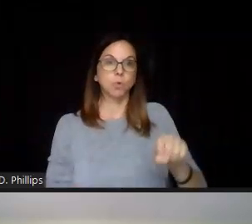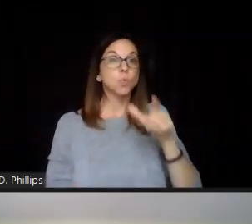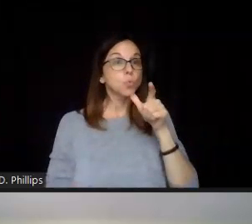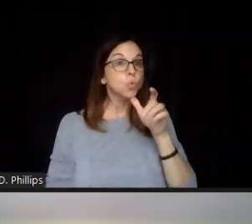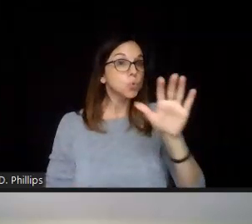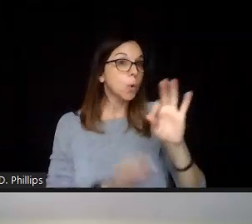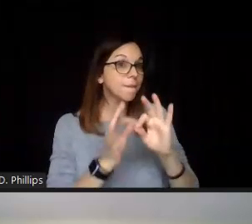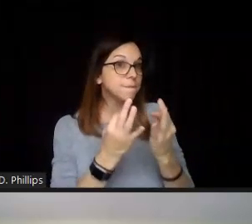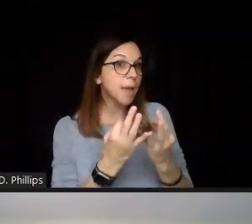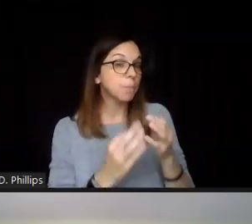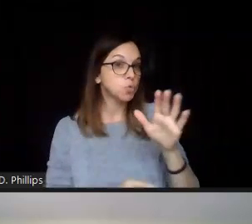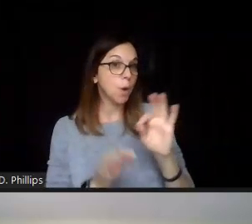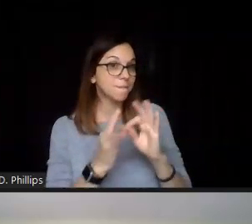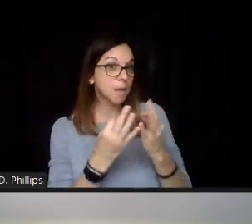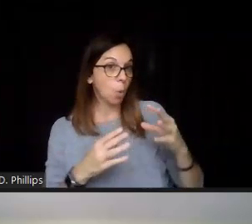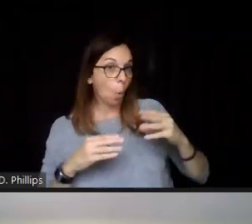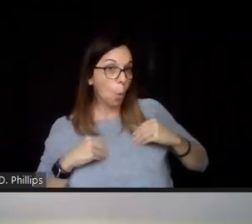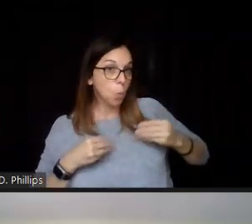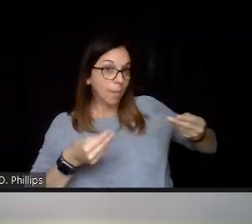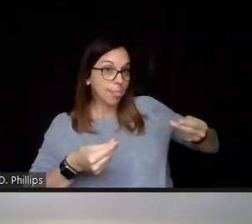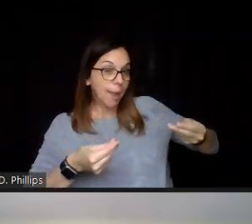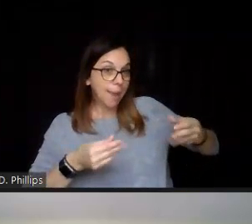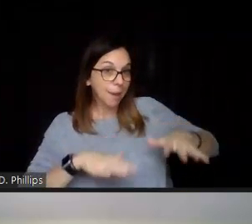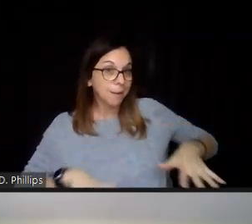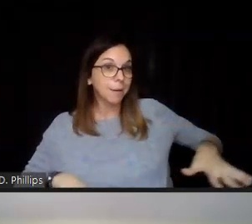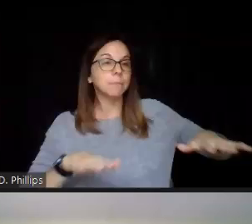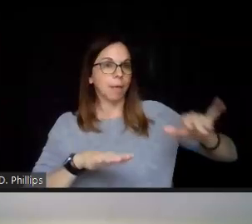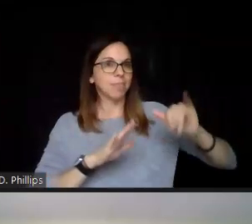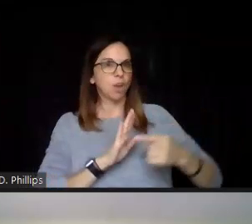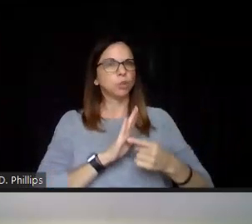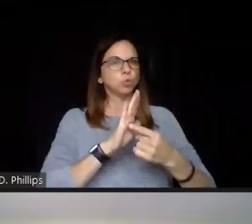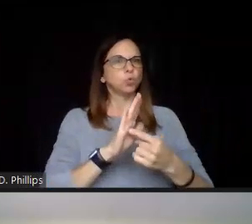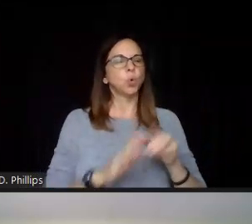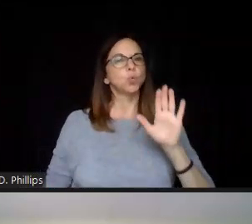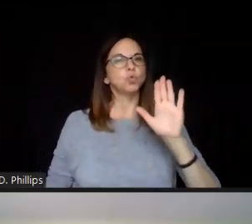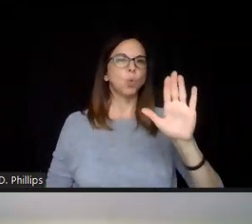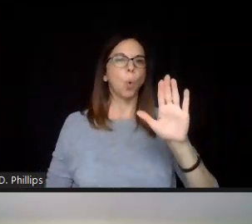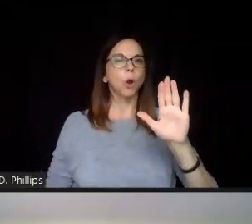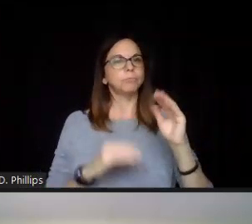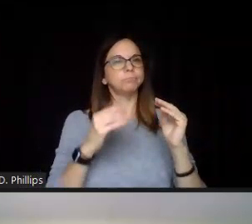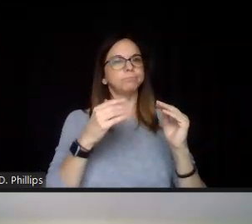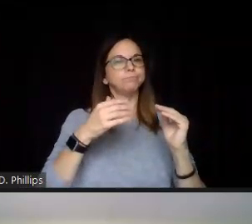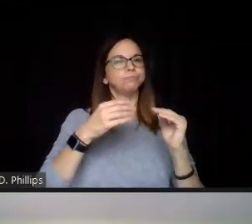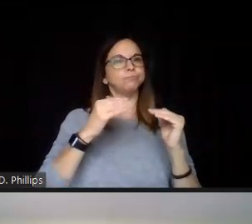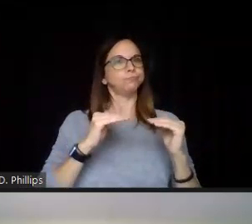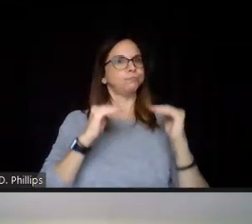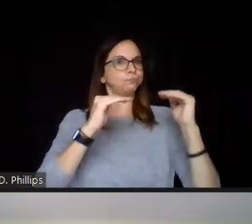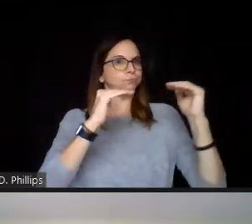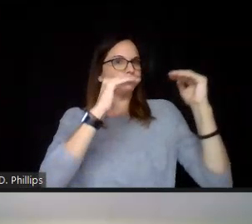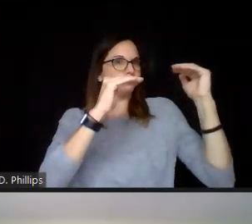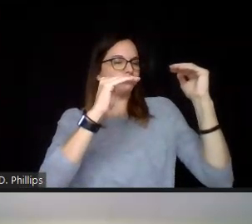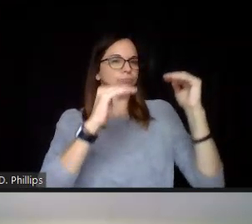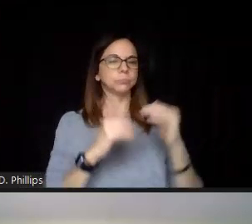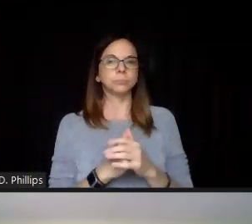family is and whether your family owns land reflects your social status.